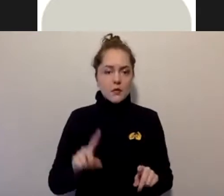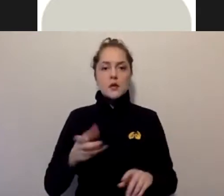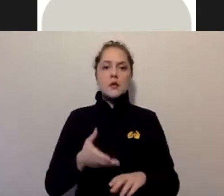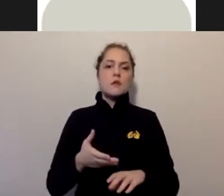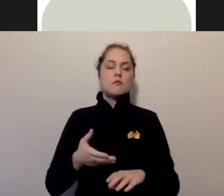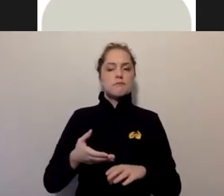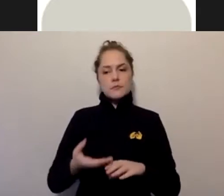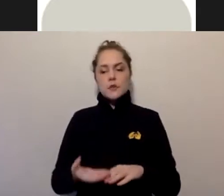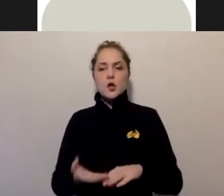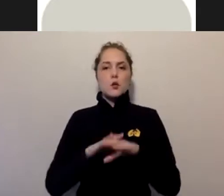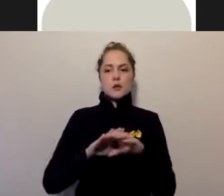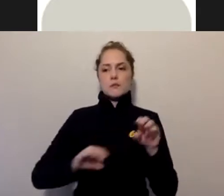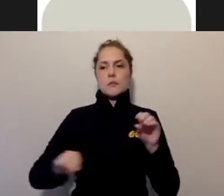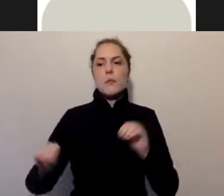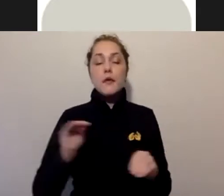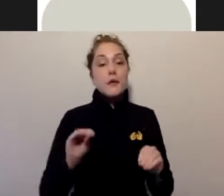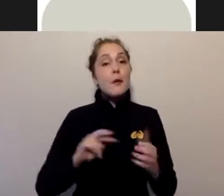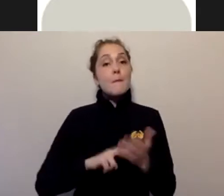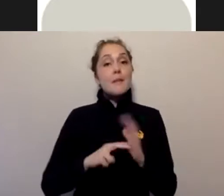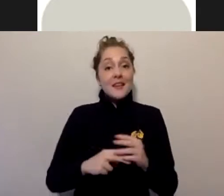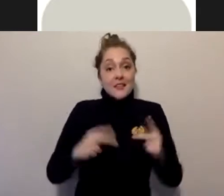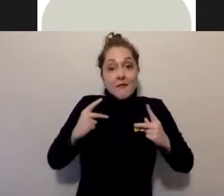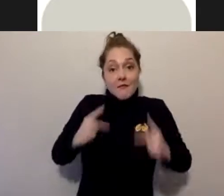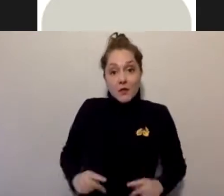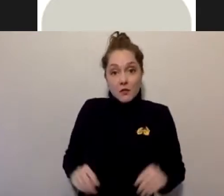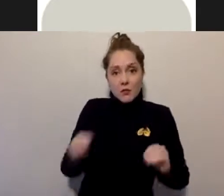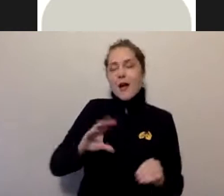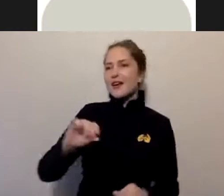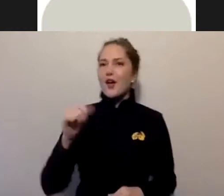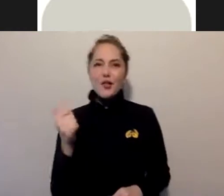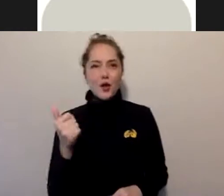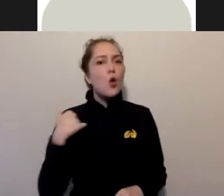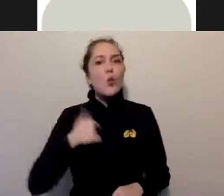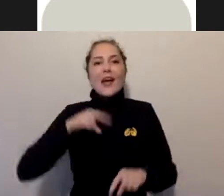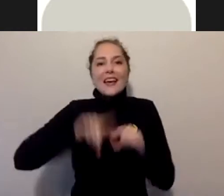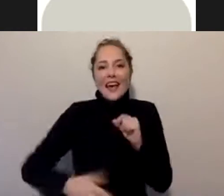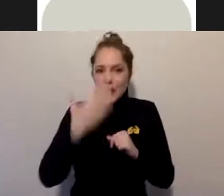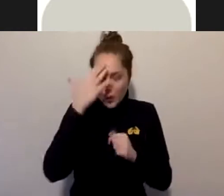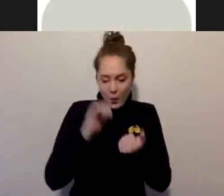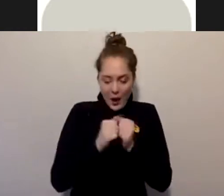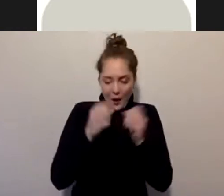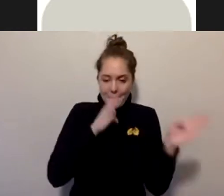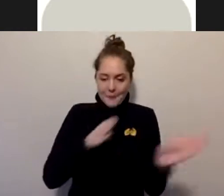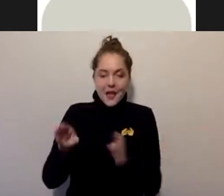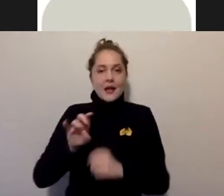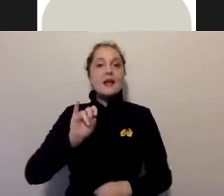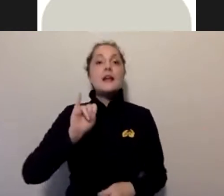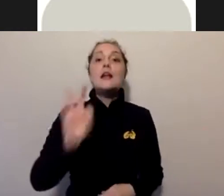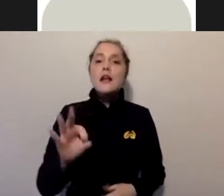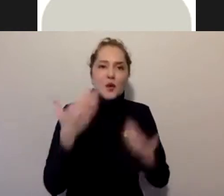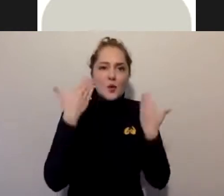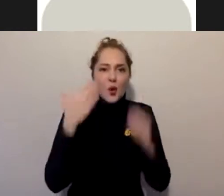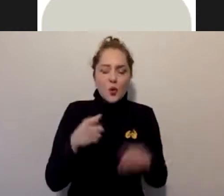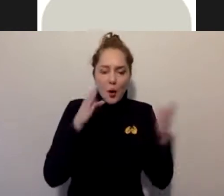mobility. And that means both physical mobility and otherwise. We can't know what we need to plan for if we don't know who we